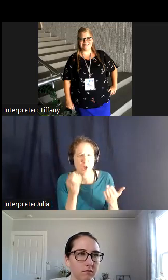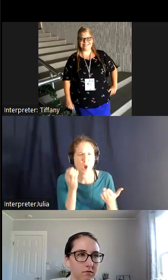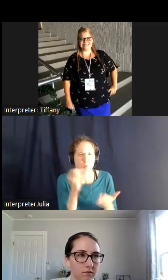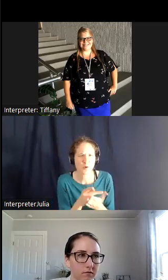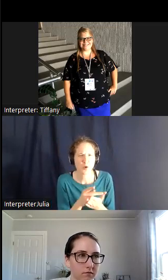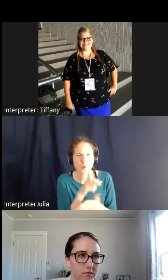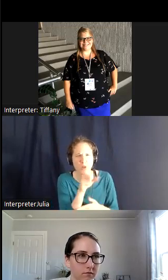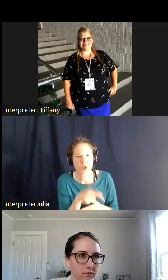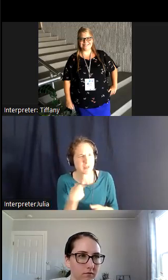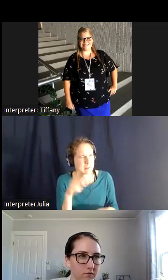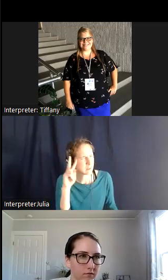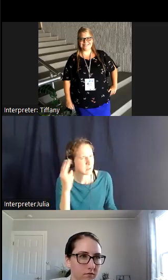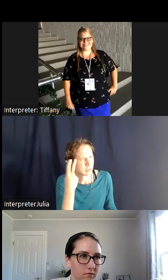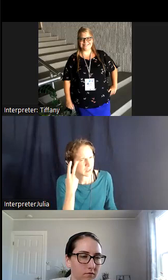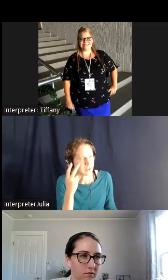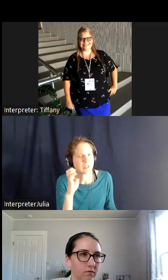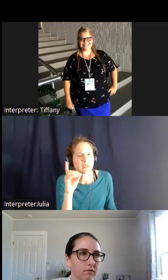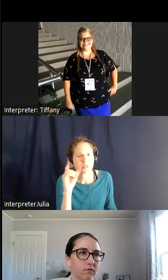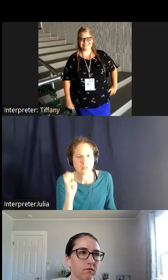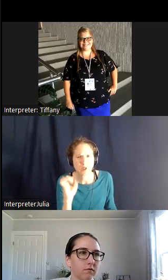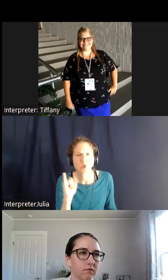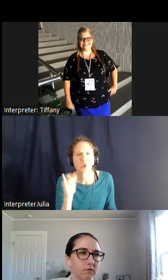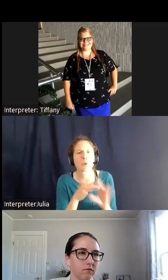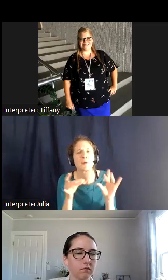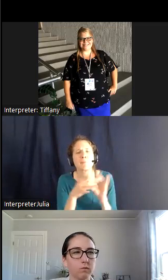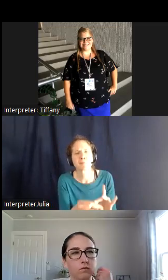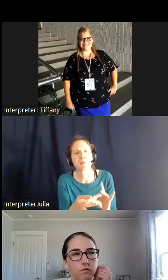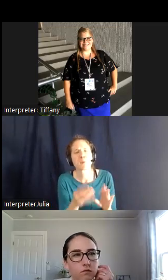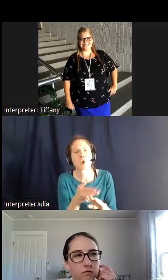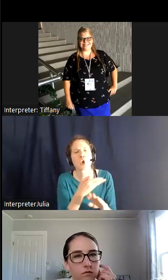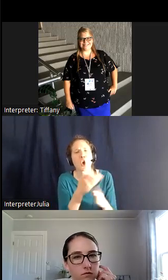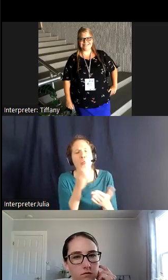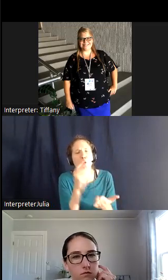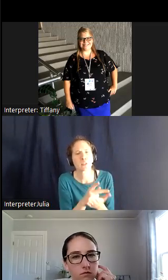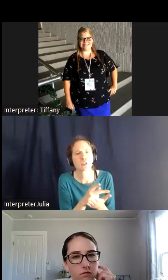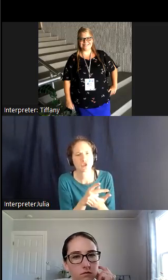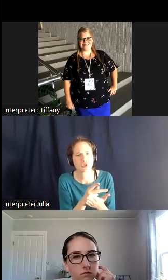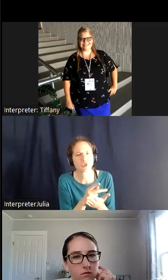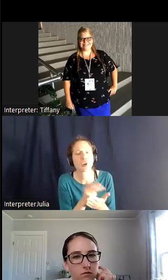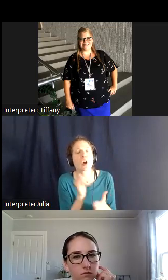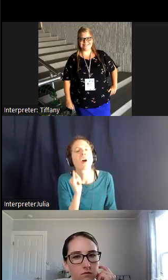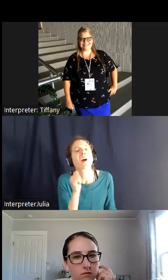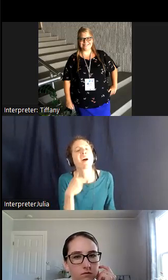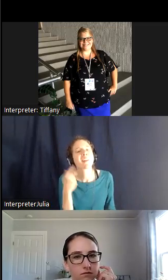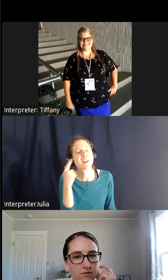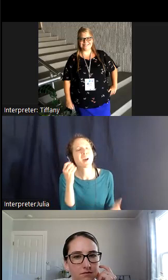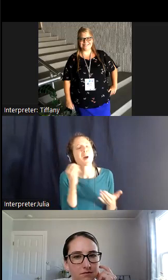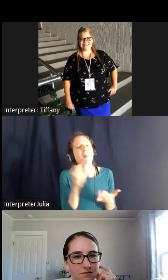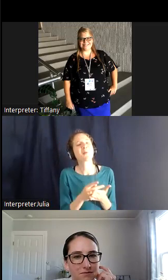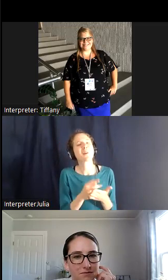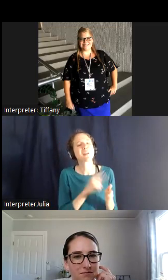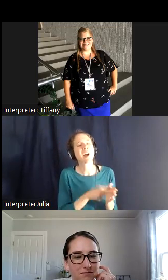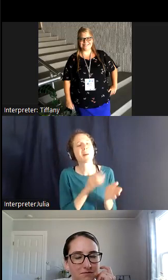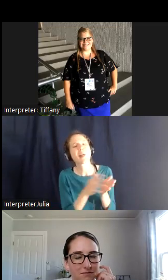Edie's also speaking about prior authorization timeframe. So I had interpreted that approval timeline question